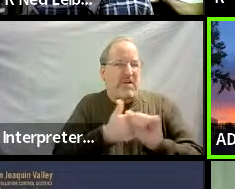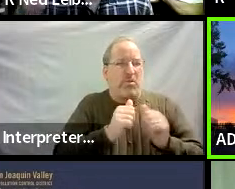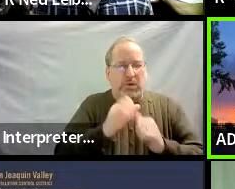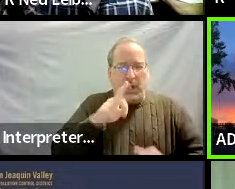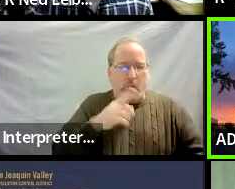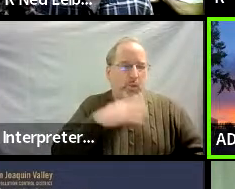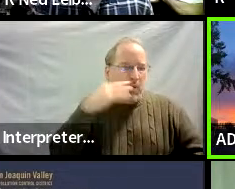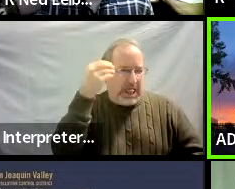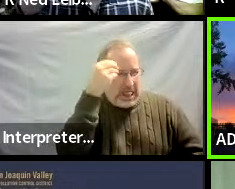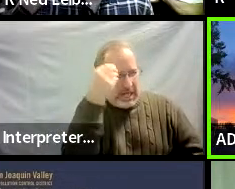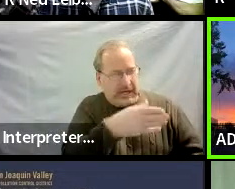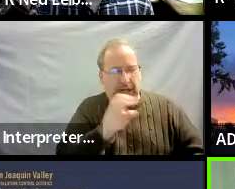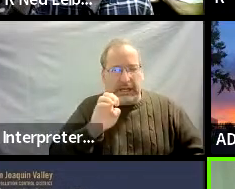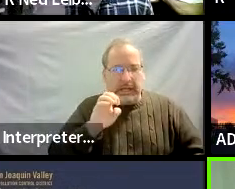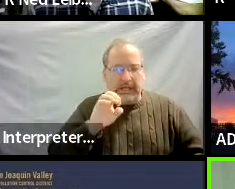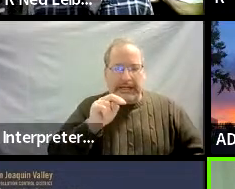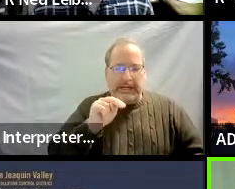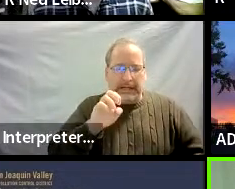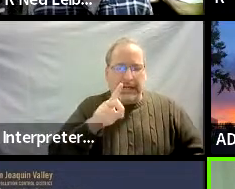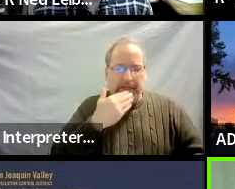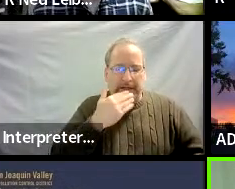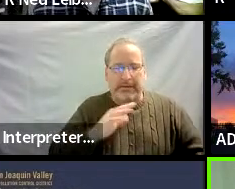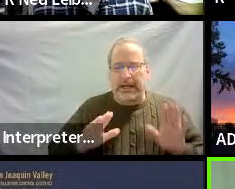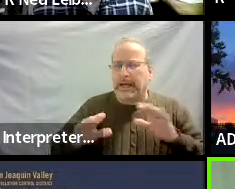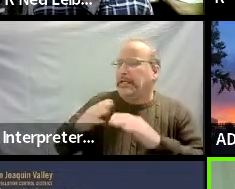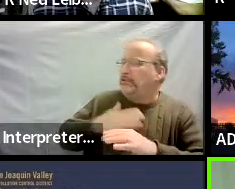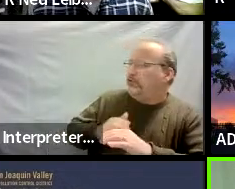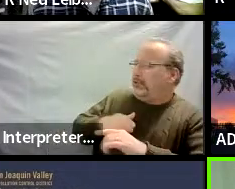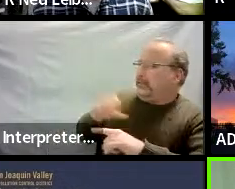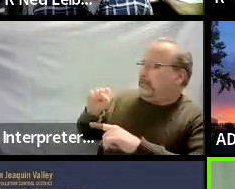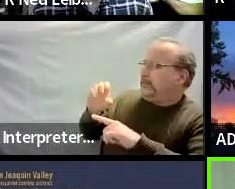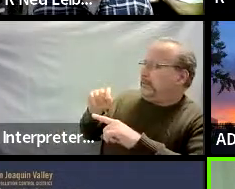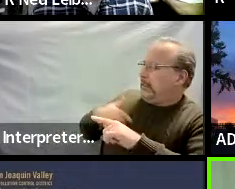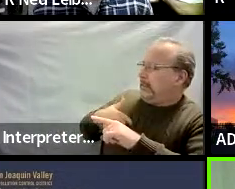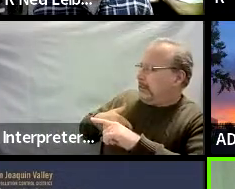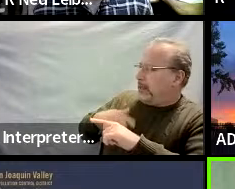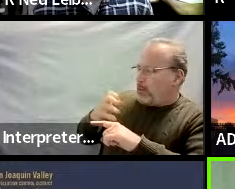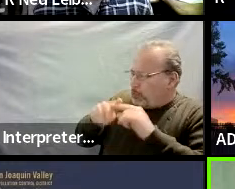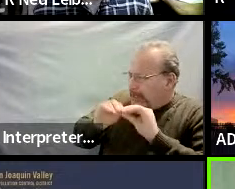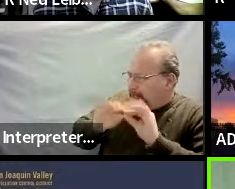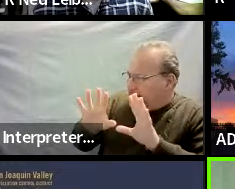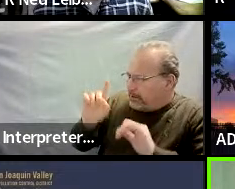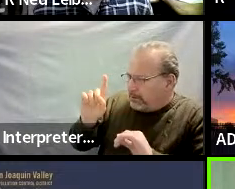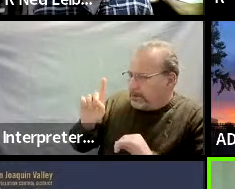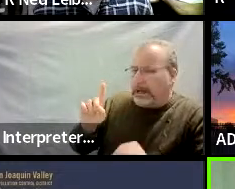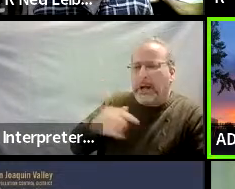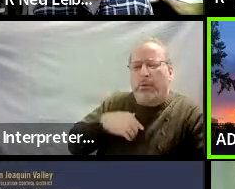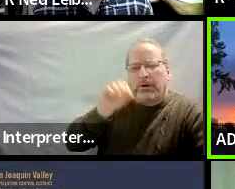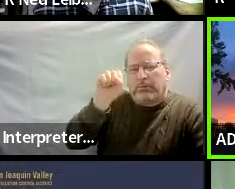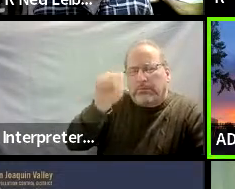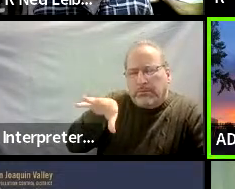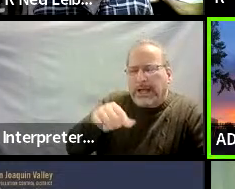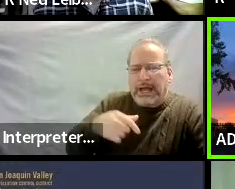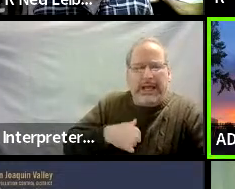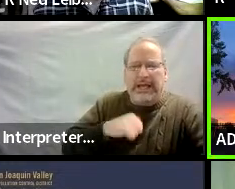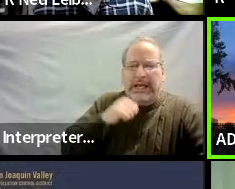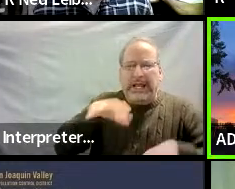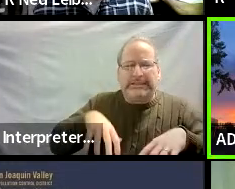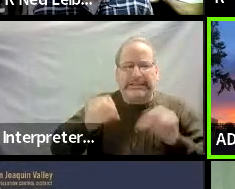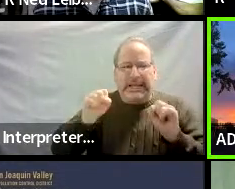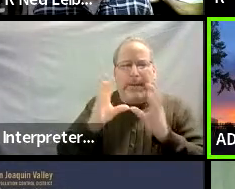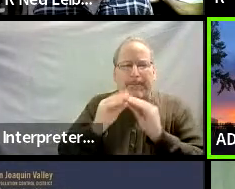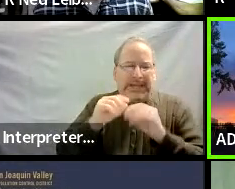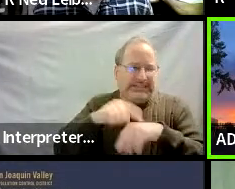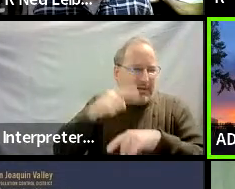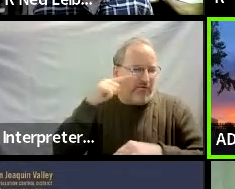you know, Ned. Thank you. Gabby, I'm sorry, this is Scott Wall. I maybe put a little clarification out there too. I was not going to take up meeting time